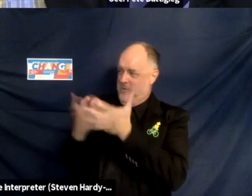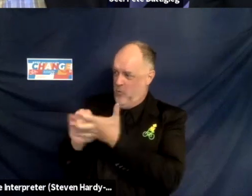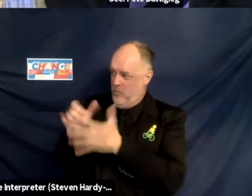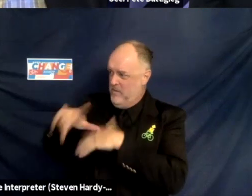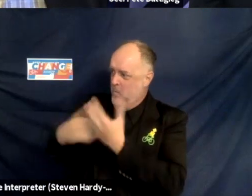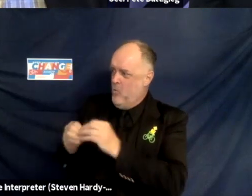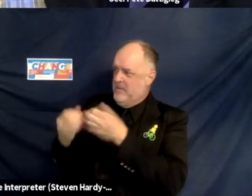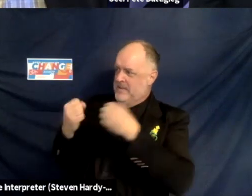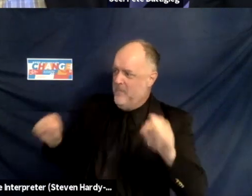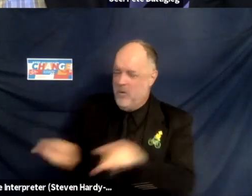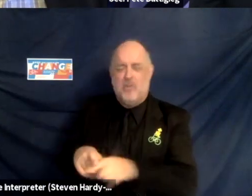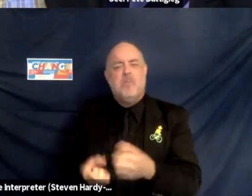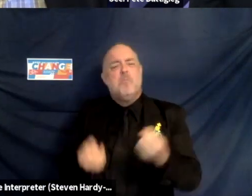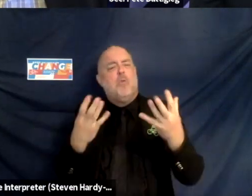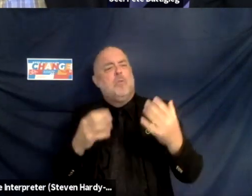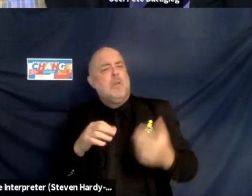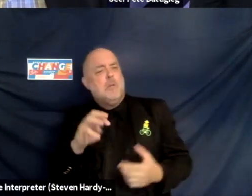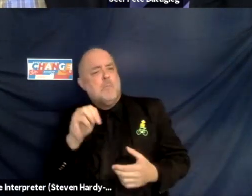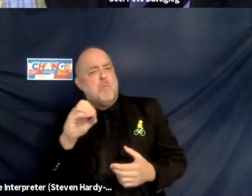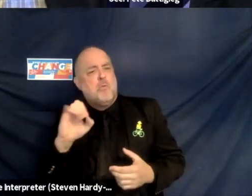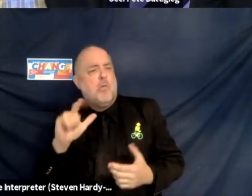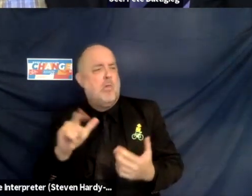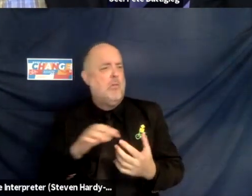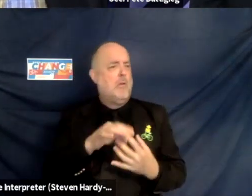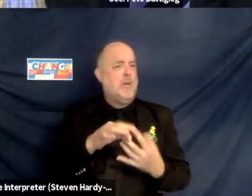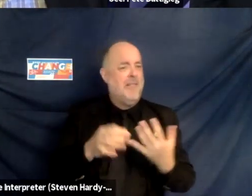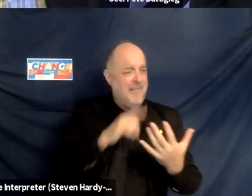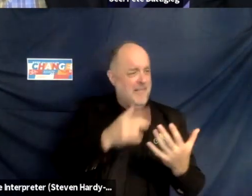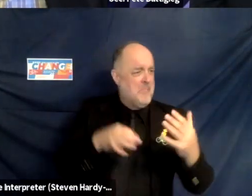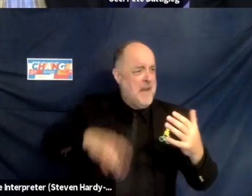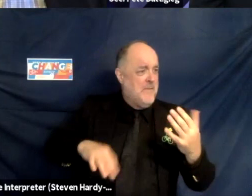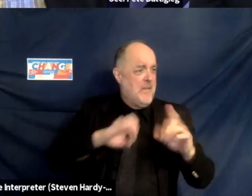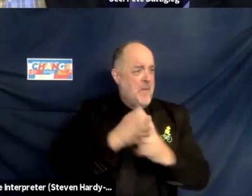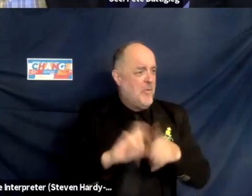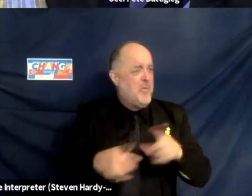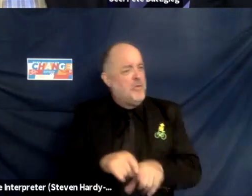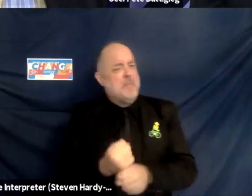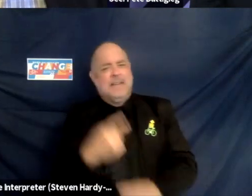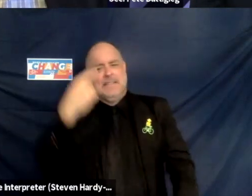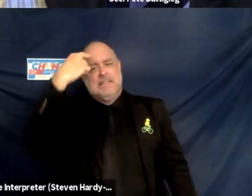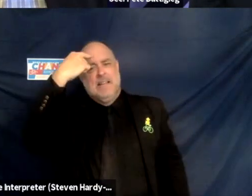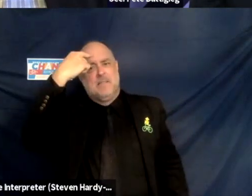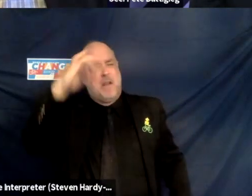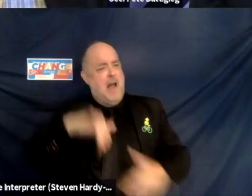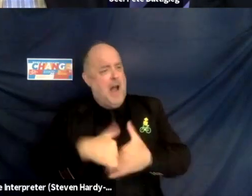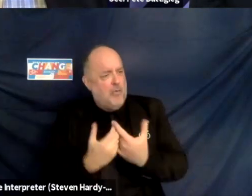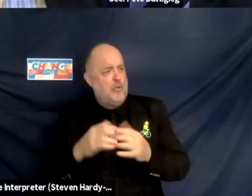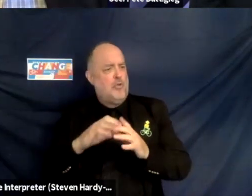more multimodal options that are not just environmentally beneficial, but just make sense in terms of the way communities are laid out.